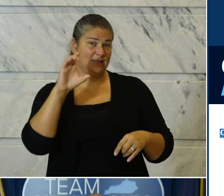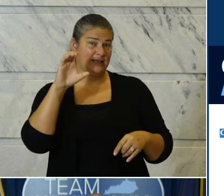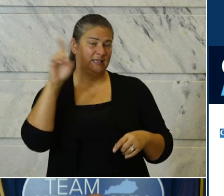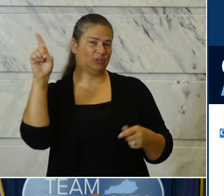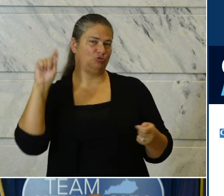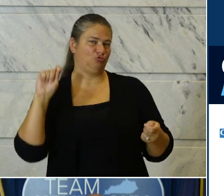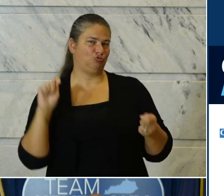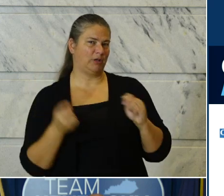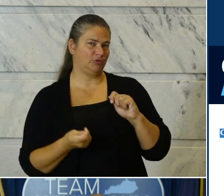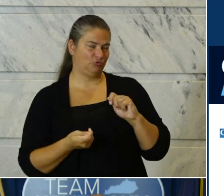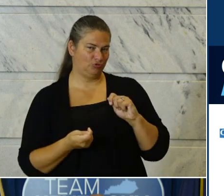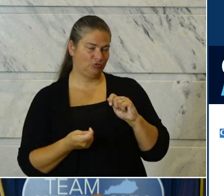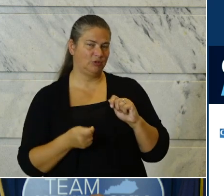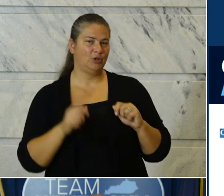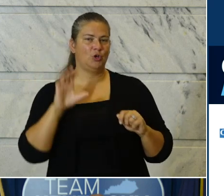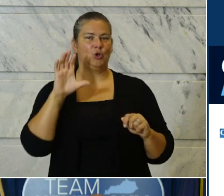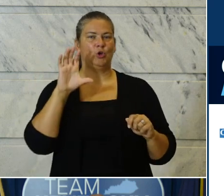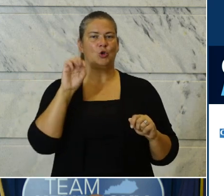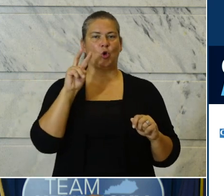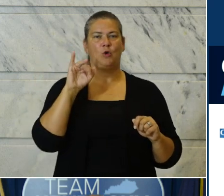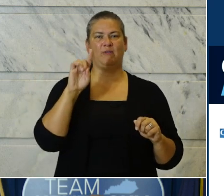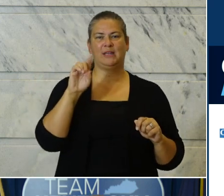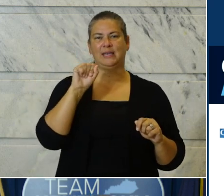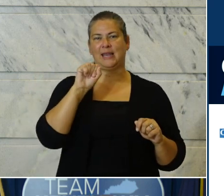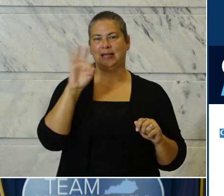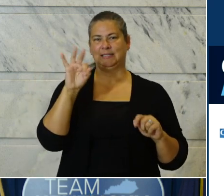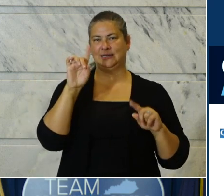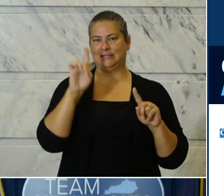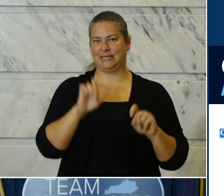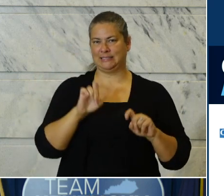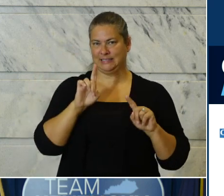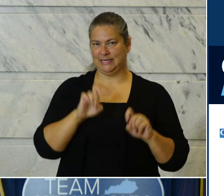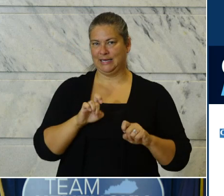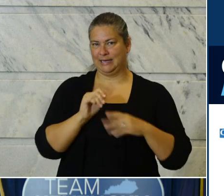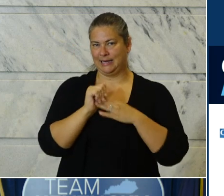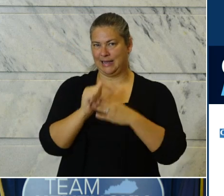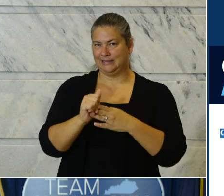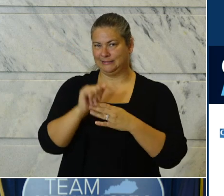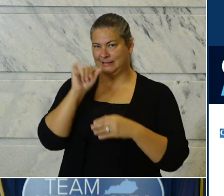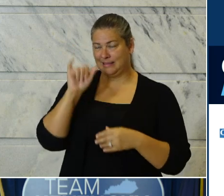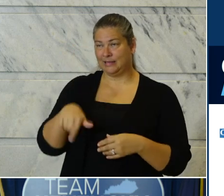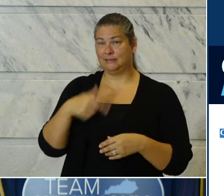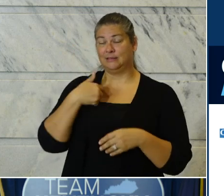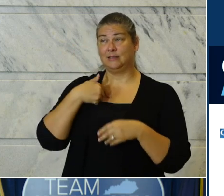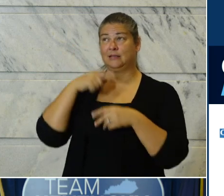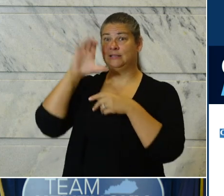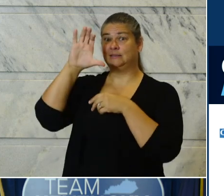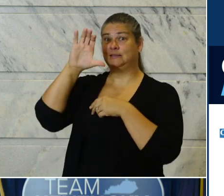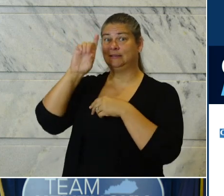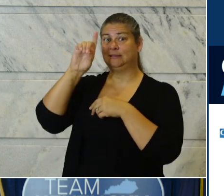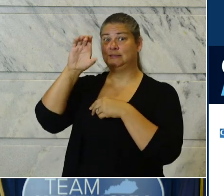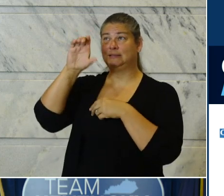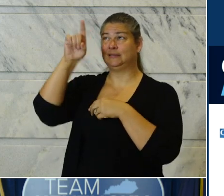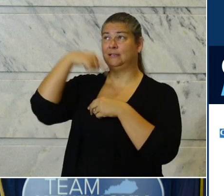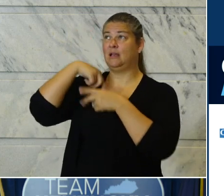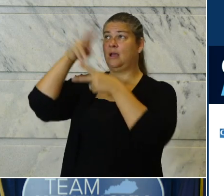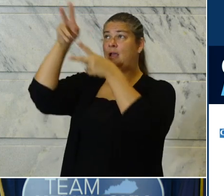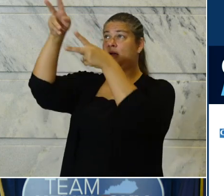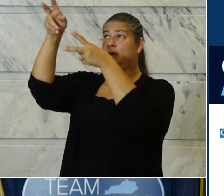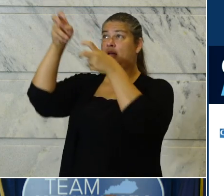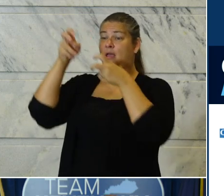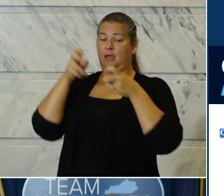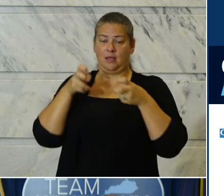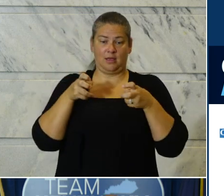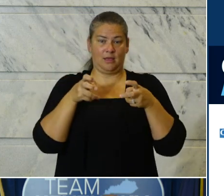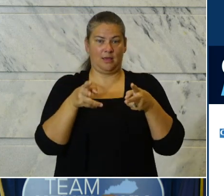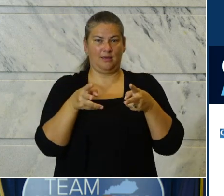changed its COVID-19 testing guidance. And what I did here was just took the summary portion from their document. You can